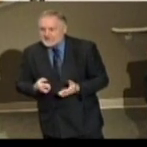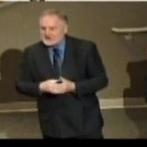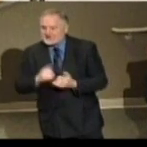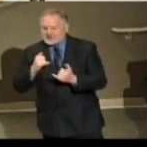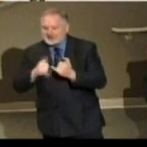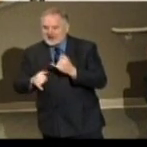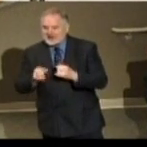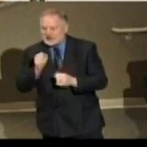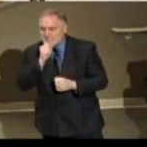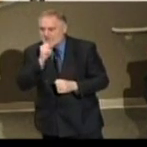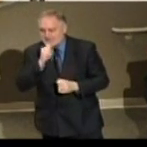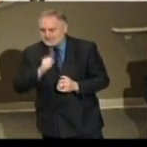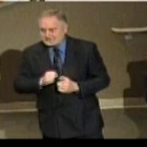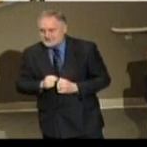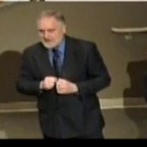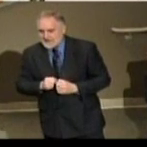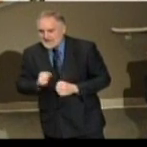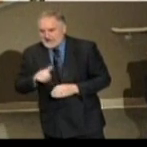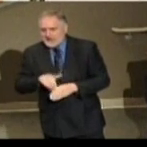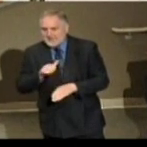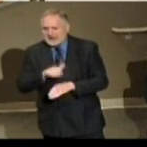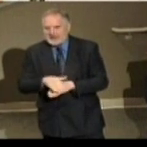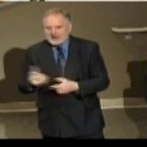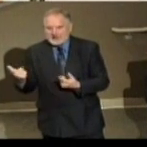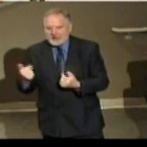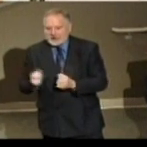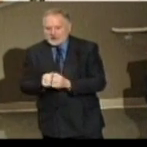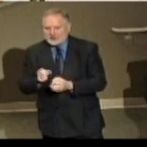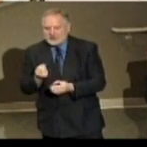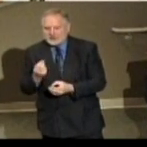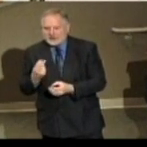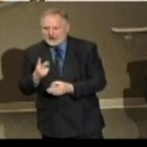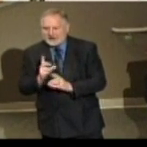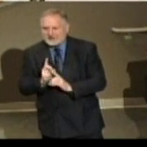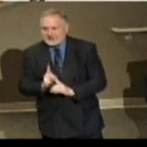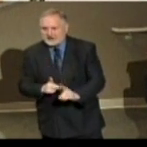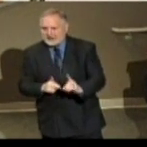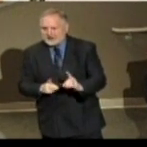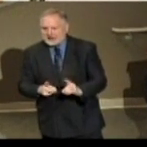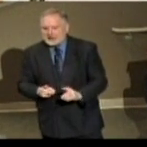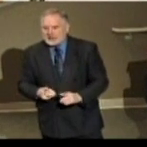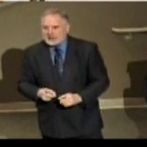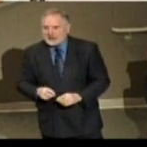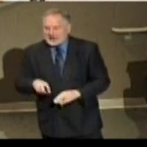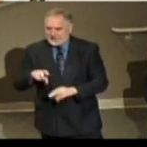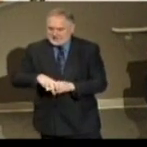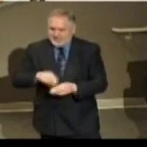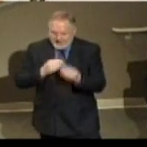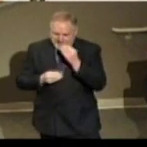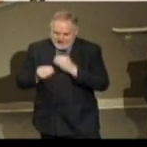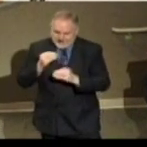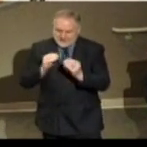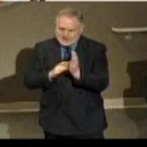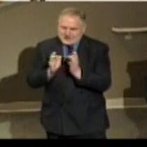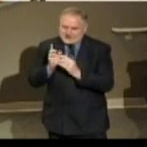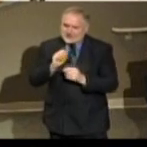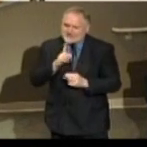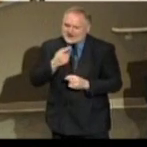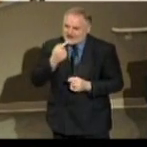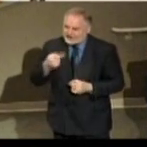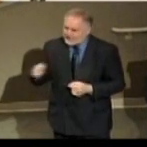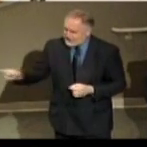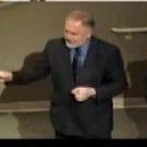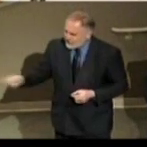Supper. And in the evening, he cometh with the 12, and they sat and did eat. Jesus said, verily I say unto